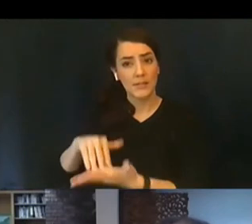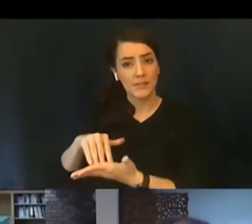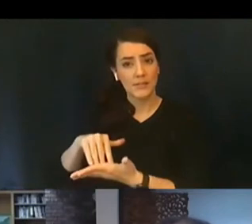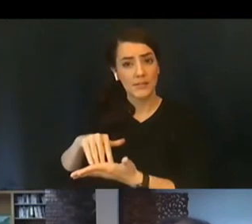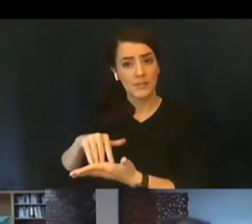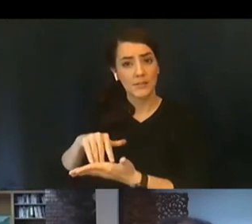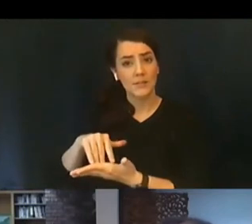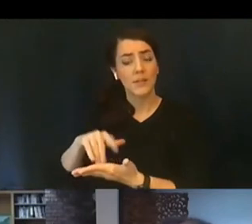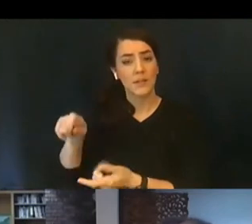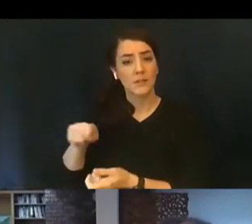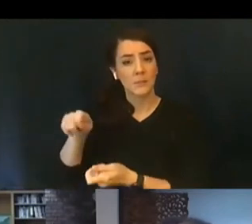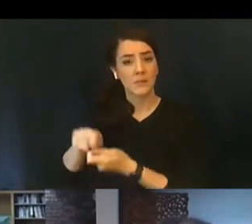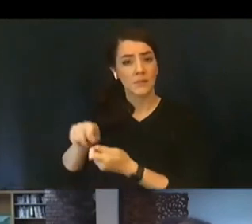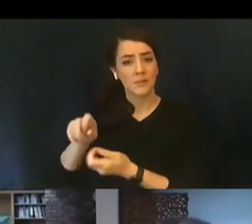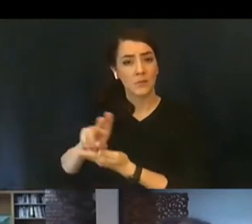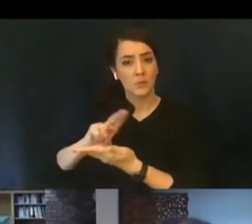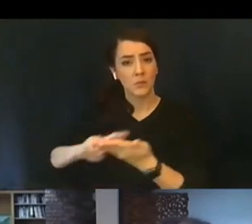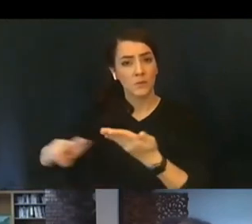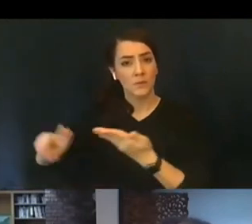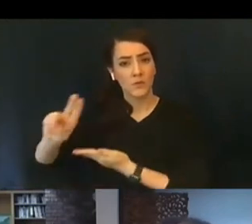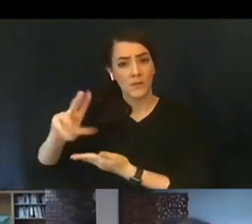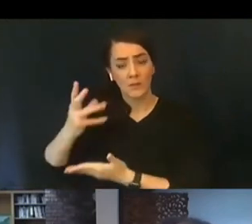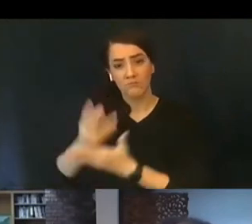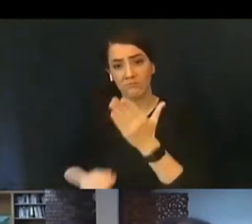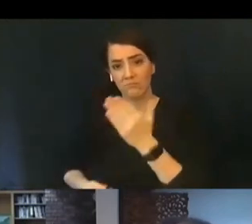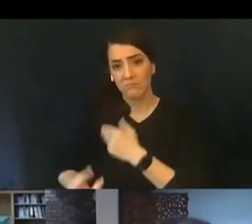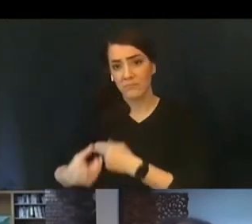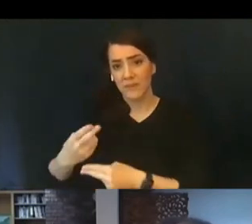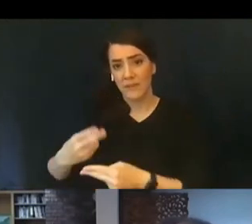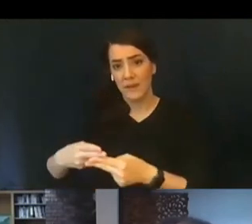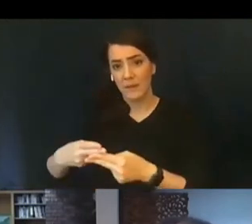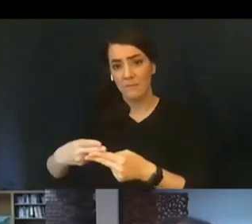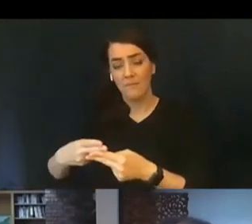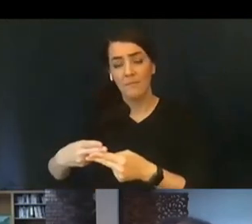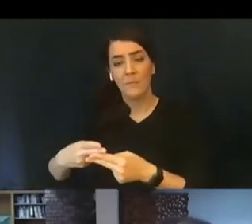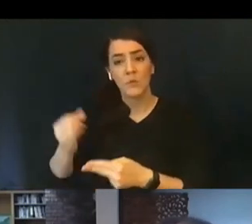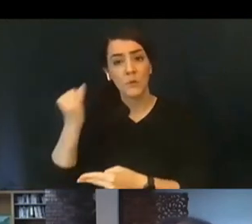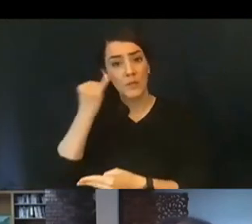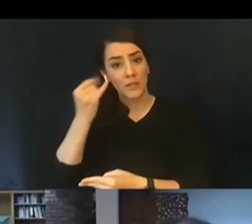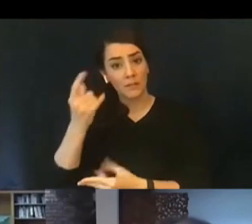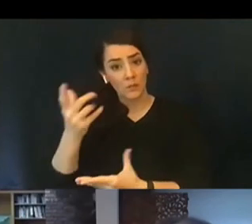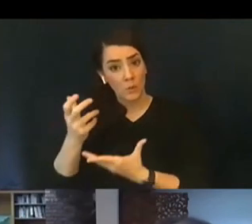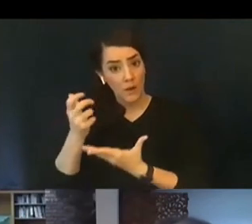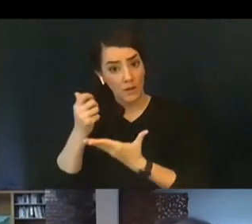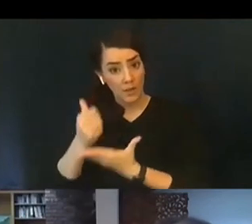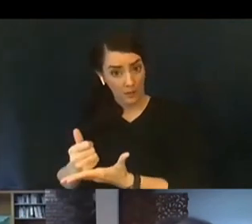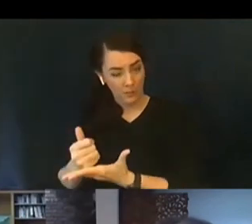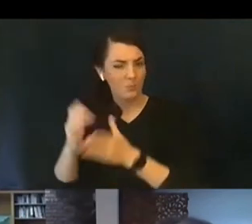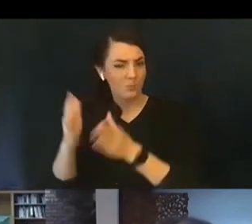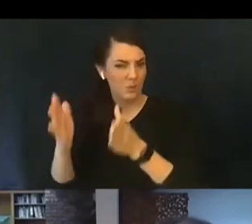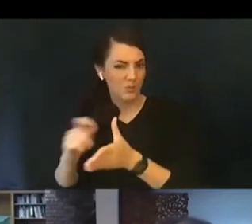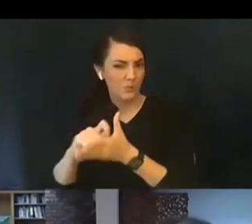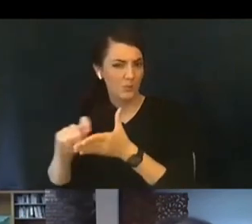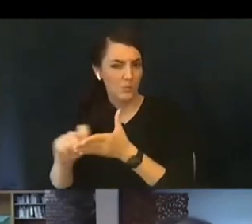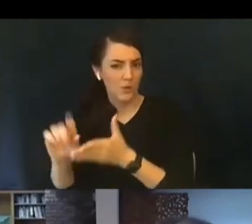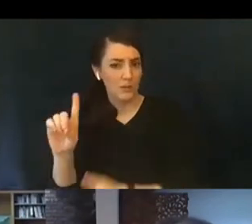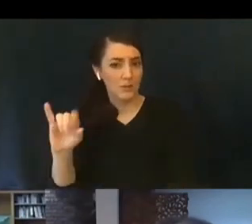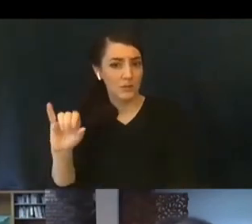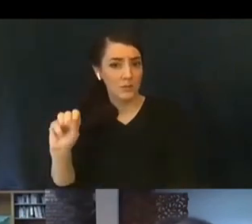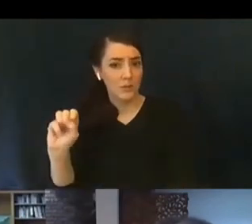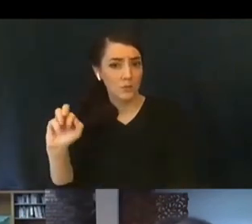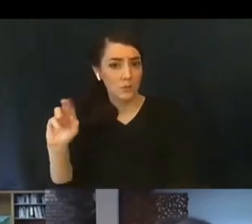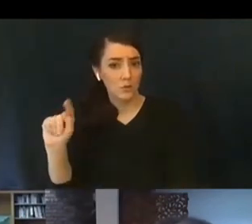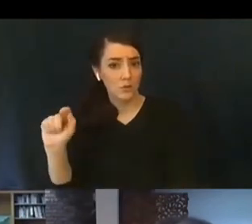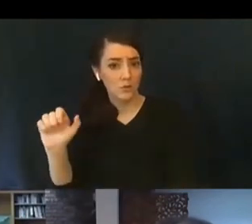So there are resources. And, um, if you would like us to help you get in touch with any of those institutions,